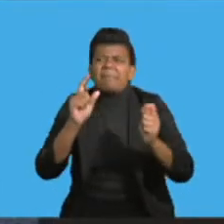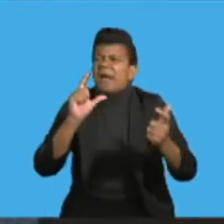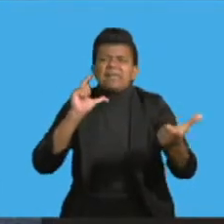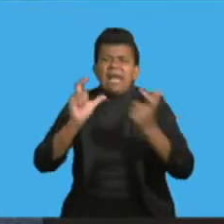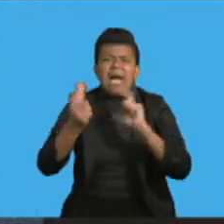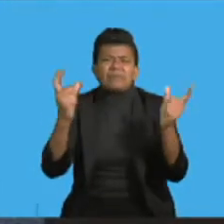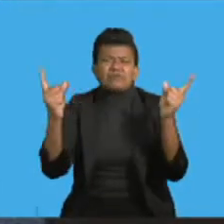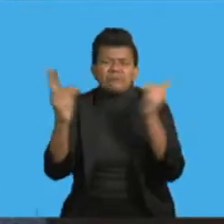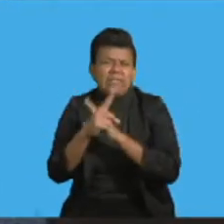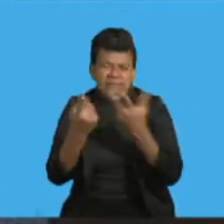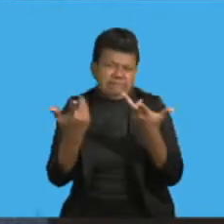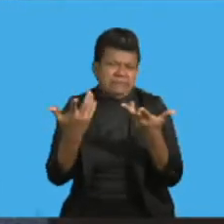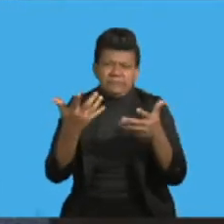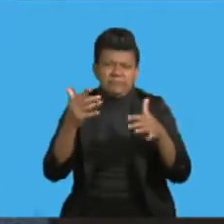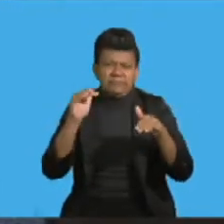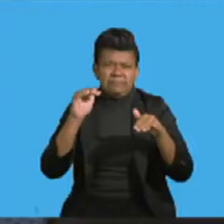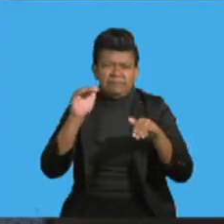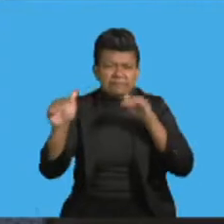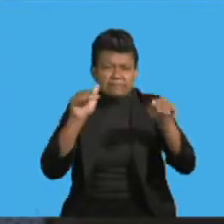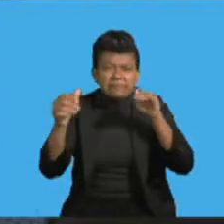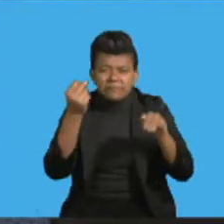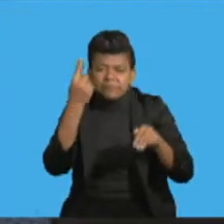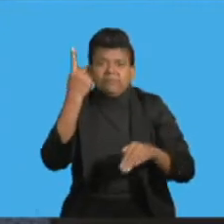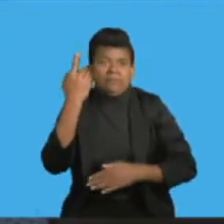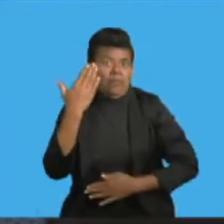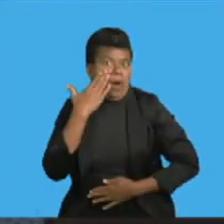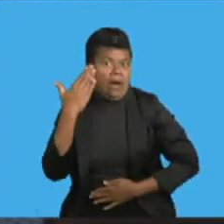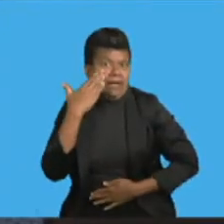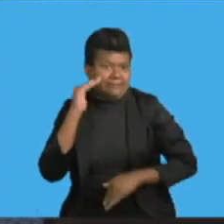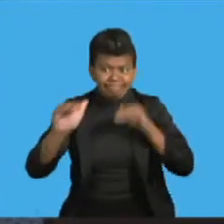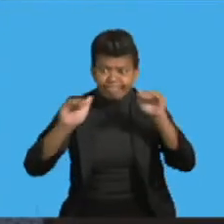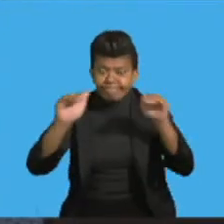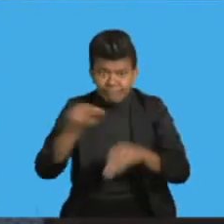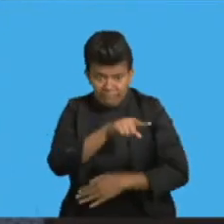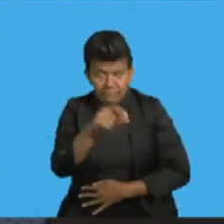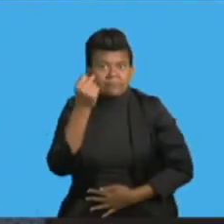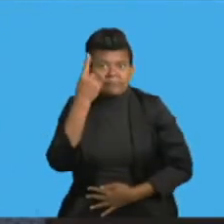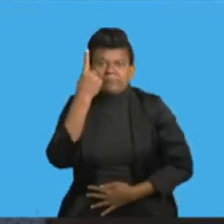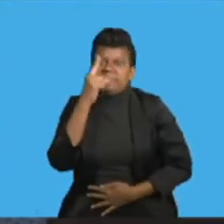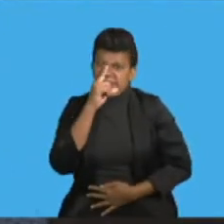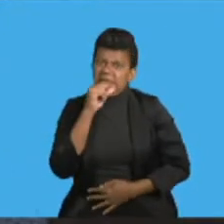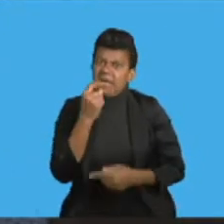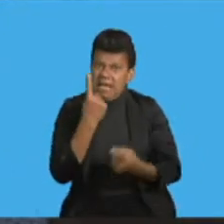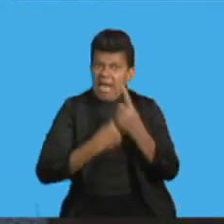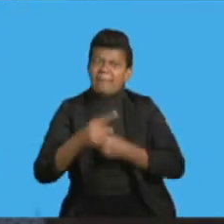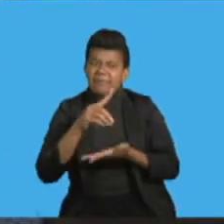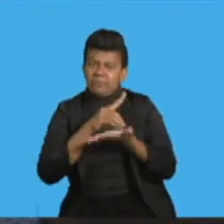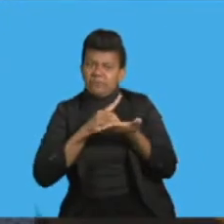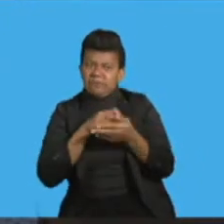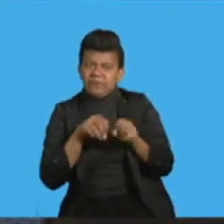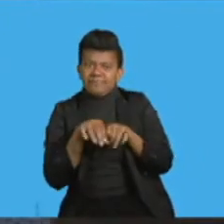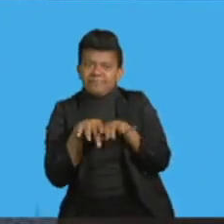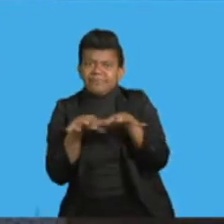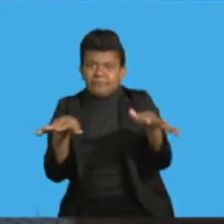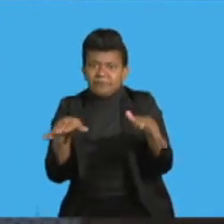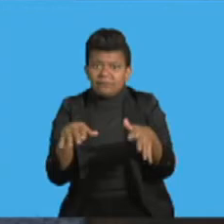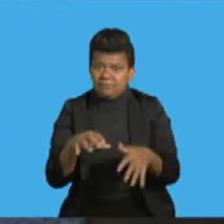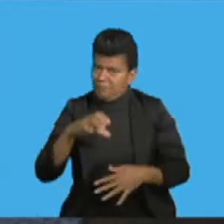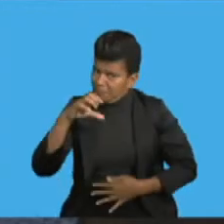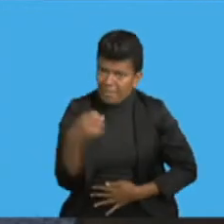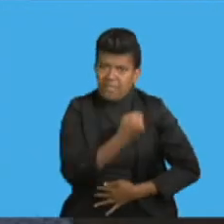and asking the public to be aware on the possibility of infectious diseases, and also to practice safe hygiene